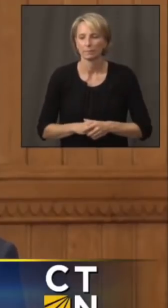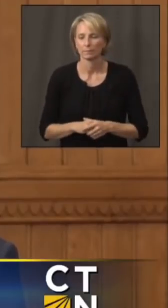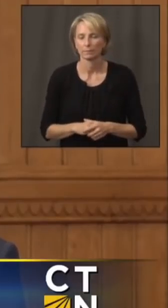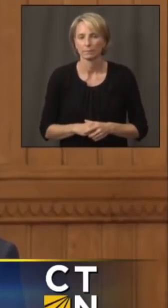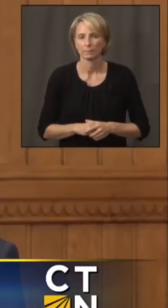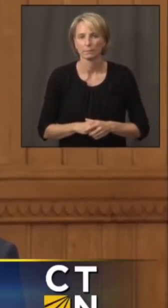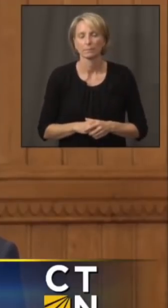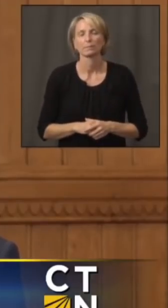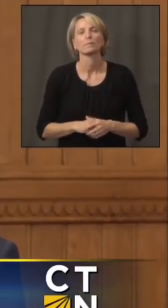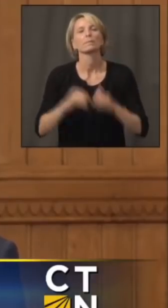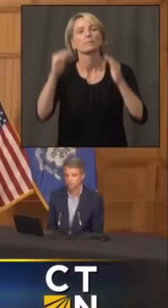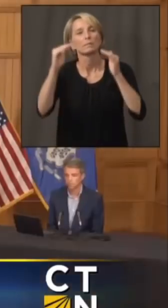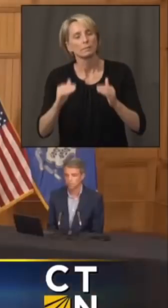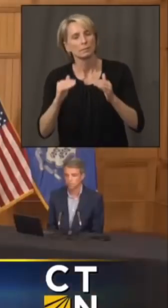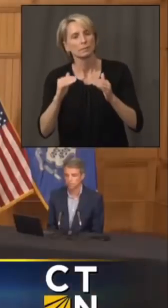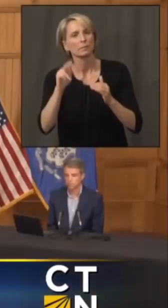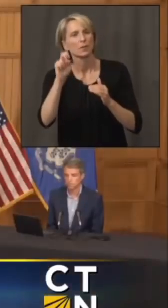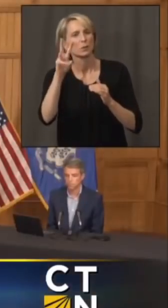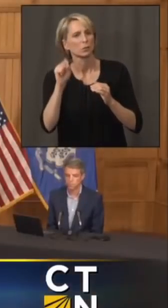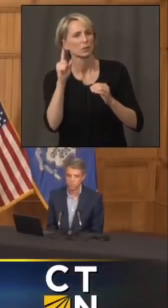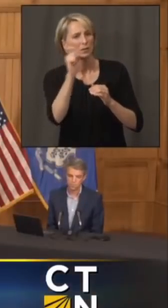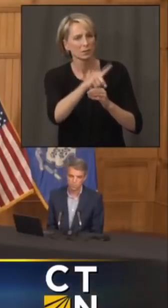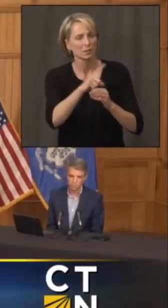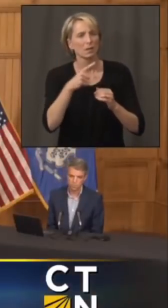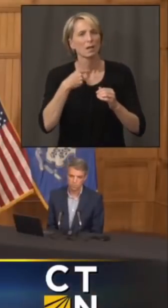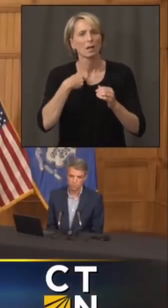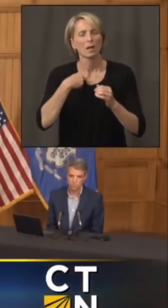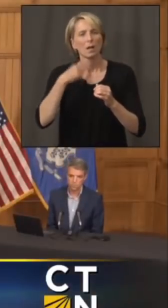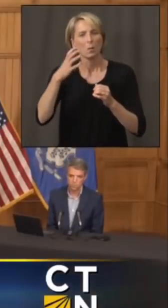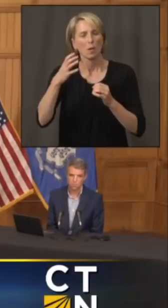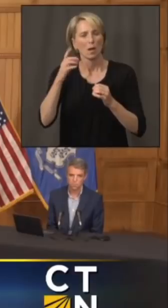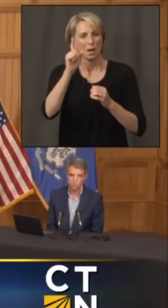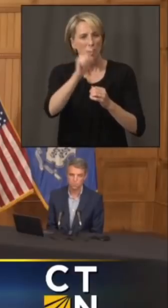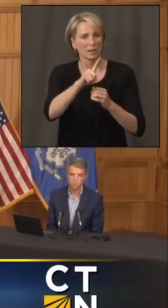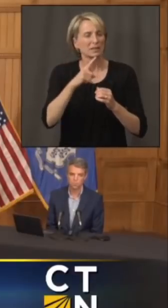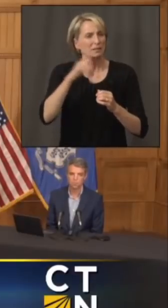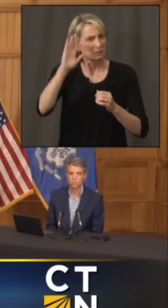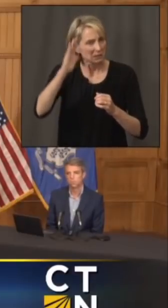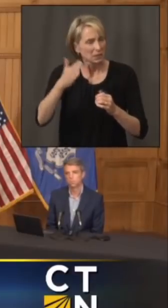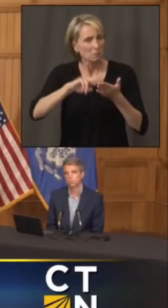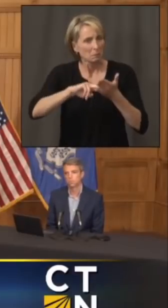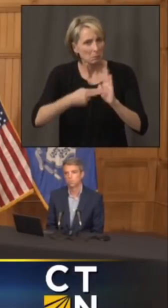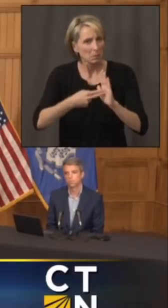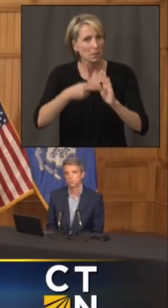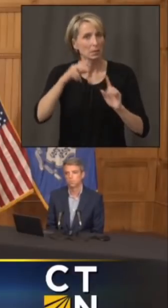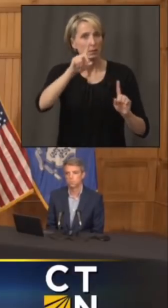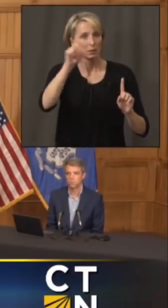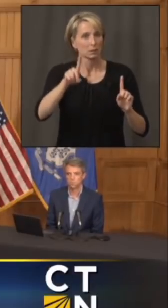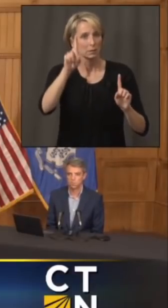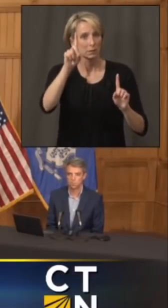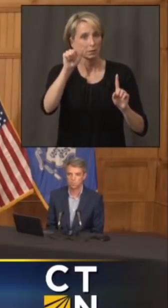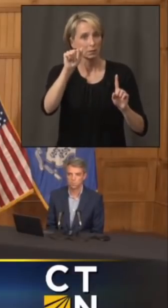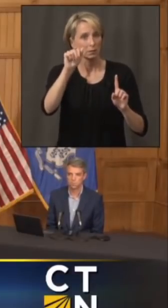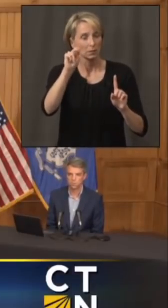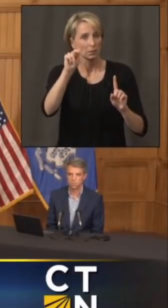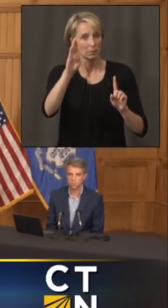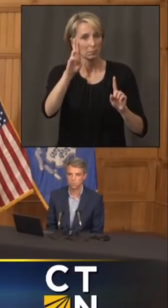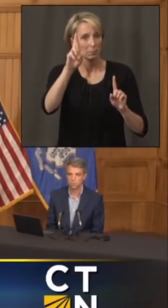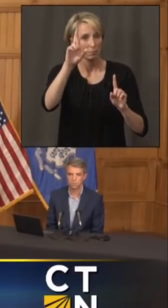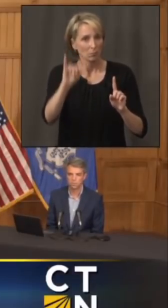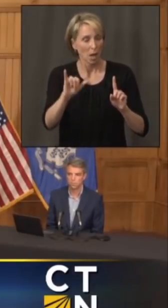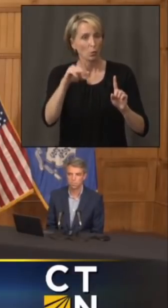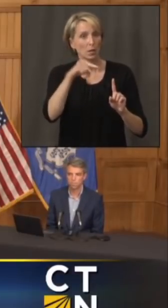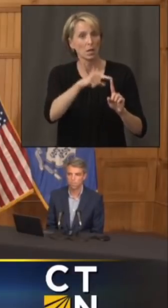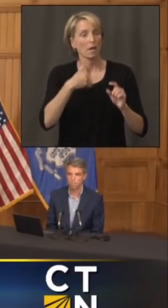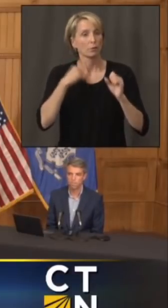Okay. And then finally, with the message that Dr. Ko sent out in Portuguese, it sounds like you're saying that Danbury's outbreak is directly linked to the Portuguese